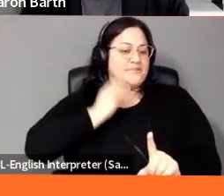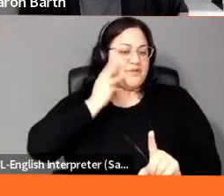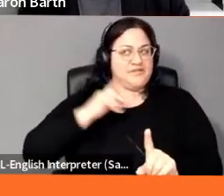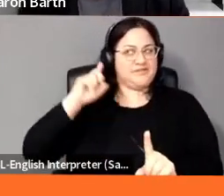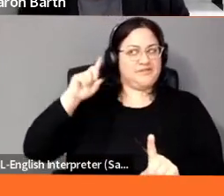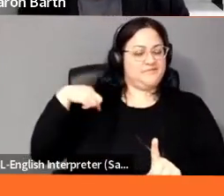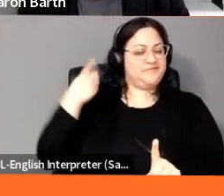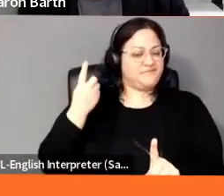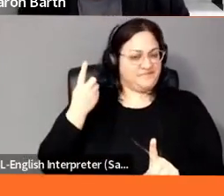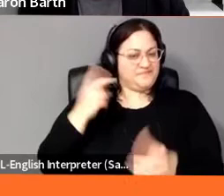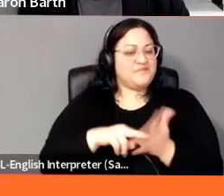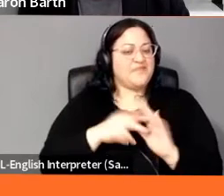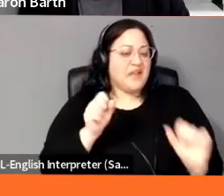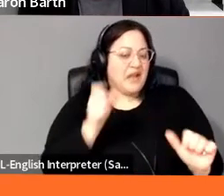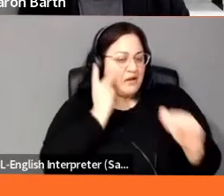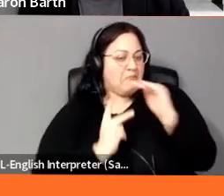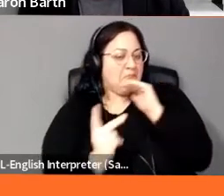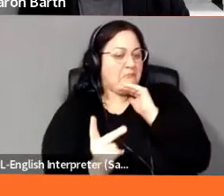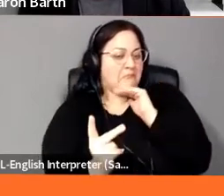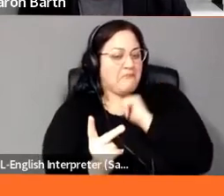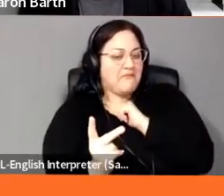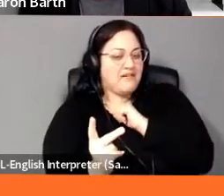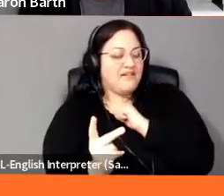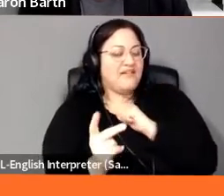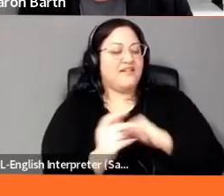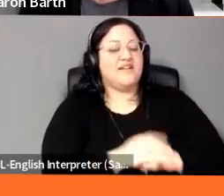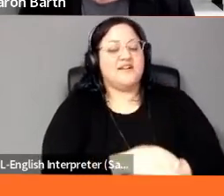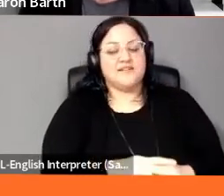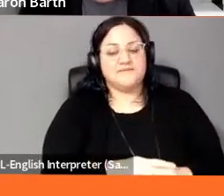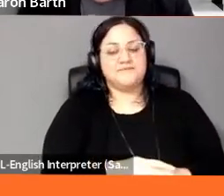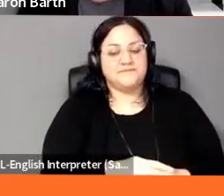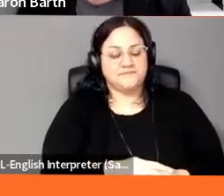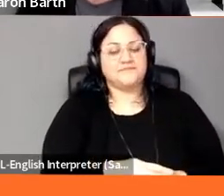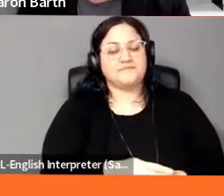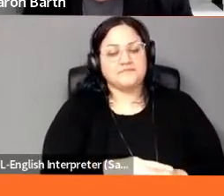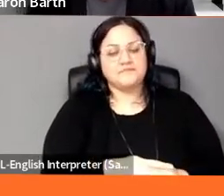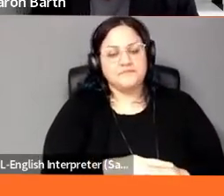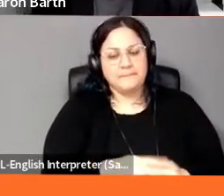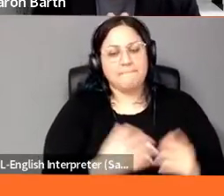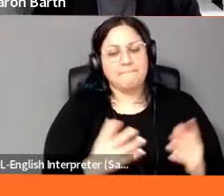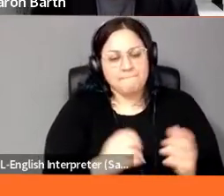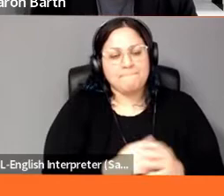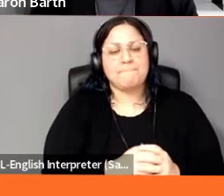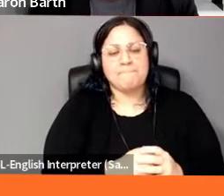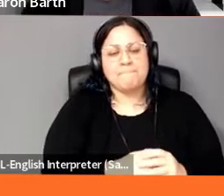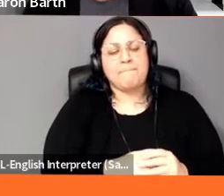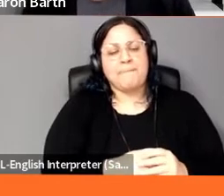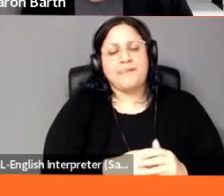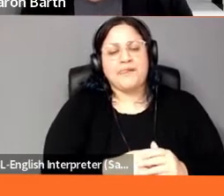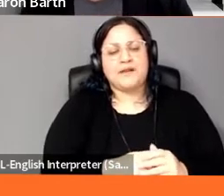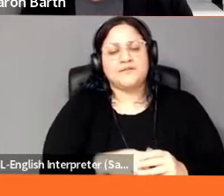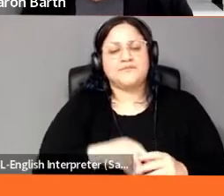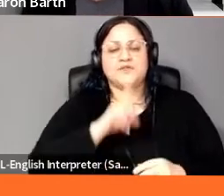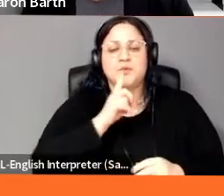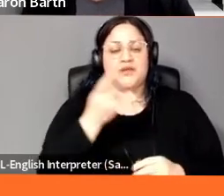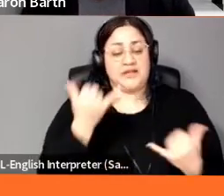situation based on our past experience. So what sorts of things in a business context counts as your